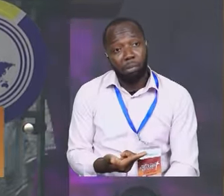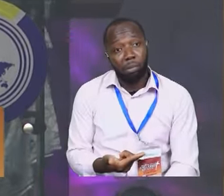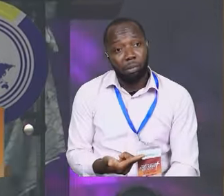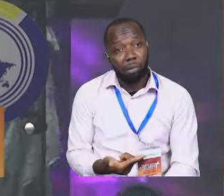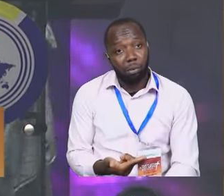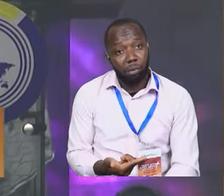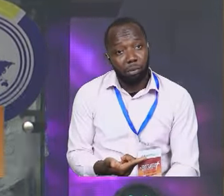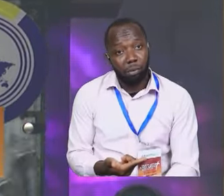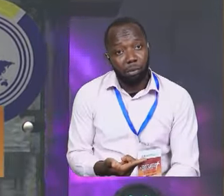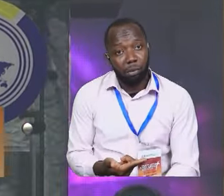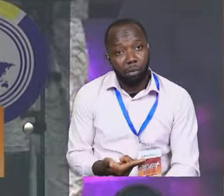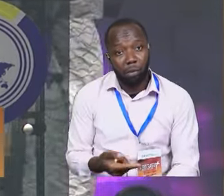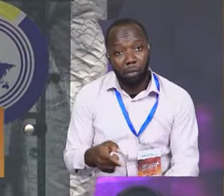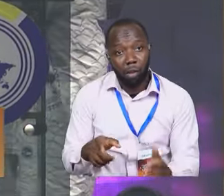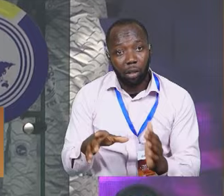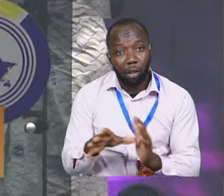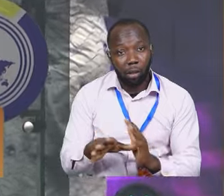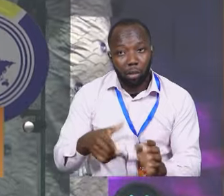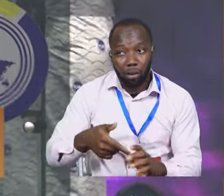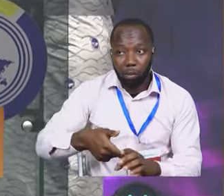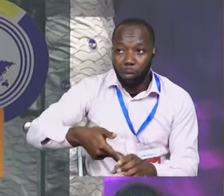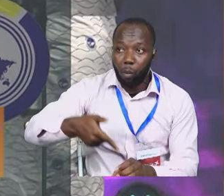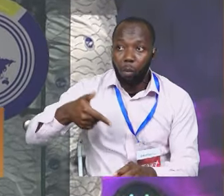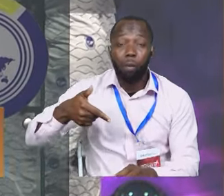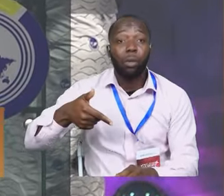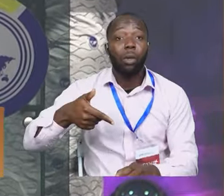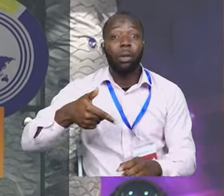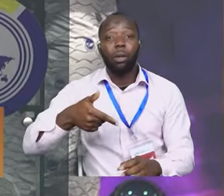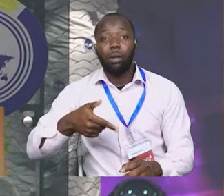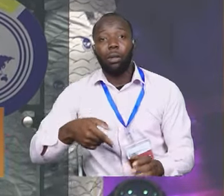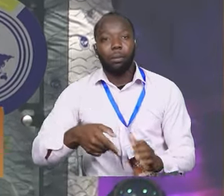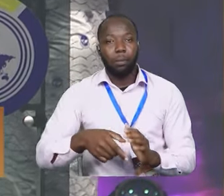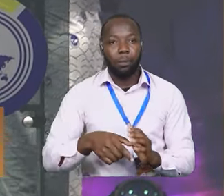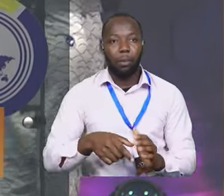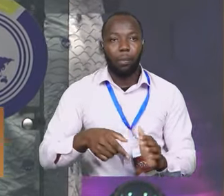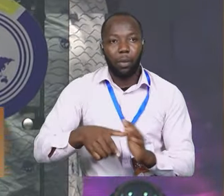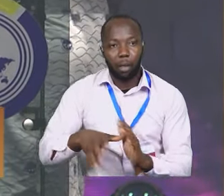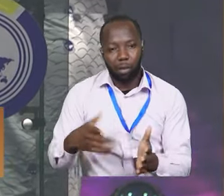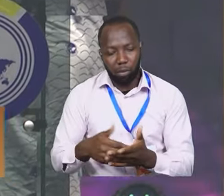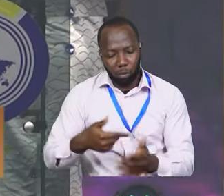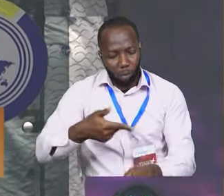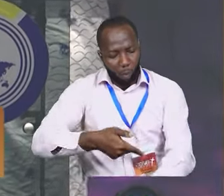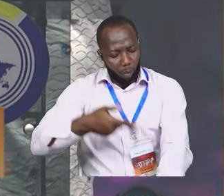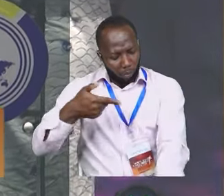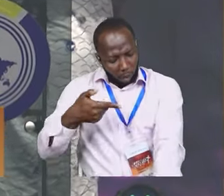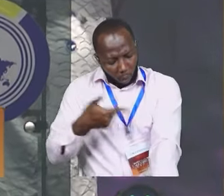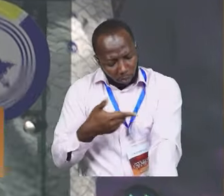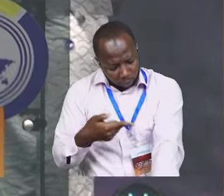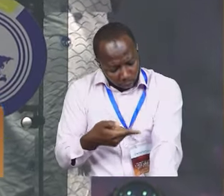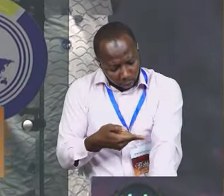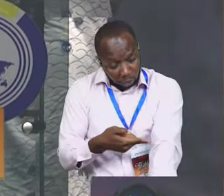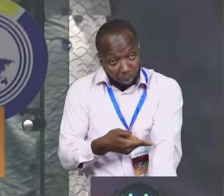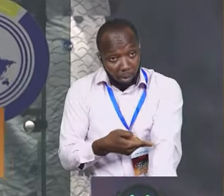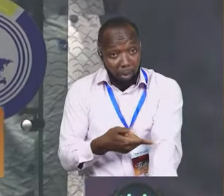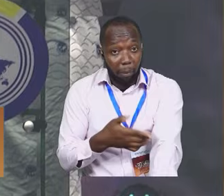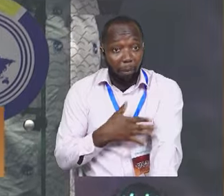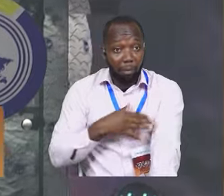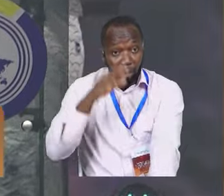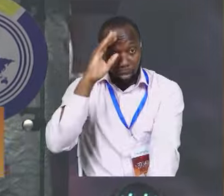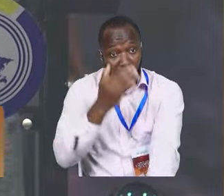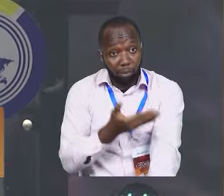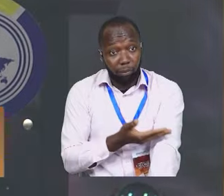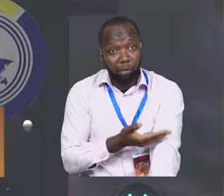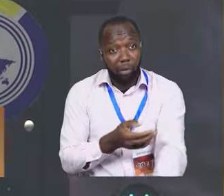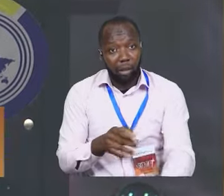a syringe and then took some water. And while she was coming to inject the